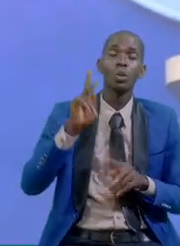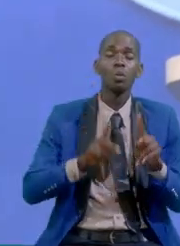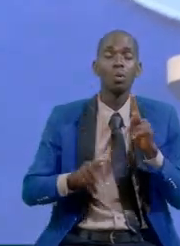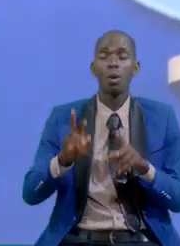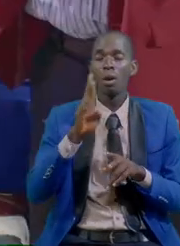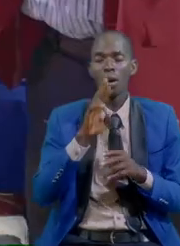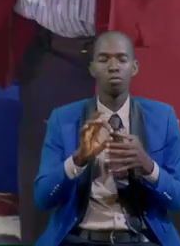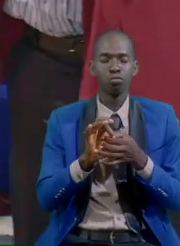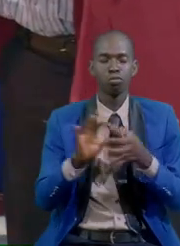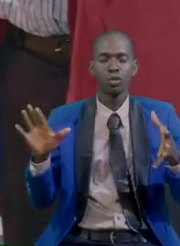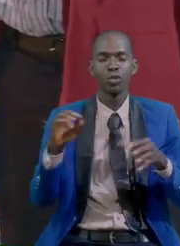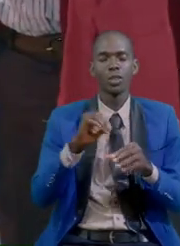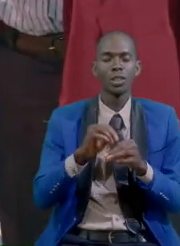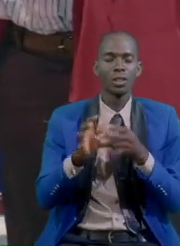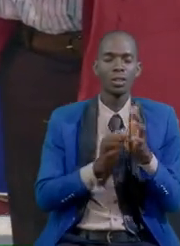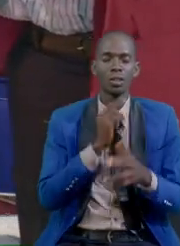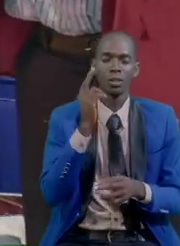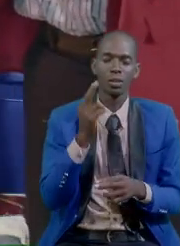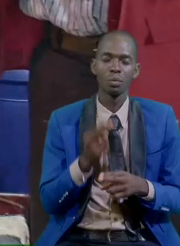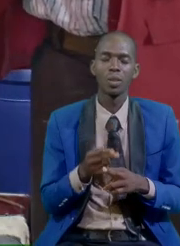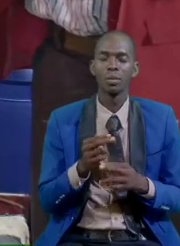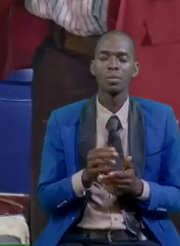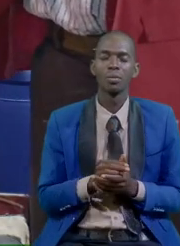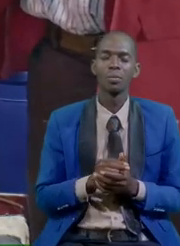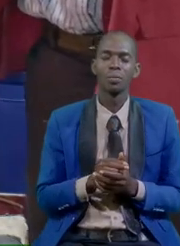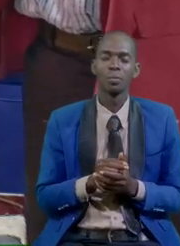in Jesus' name.